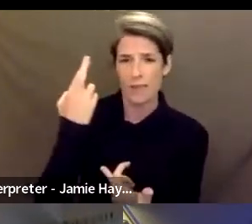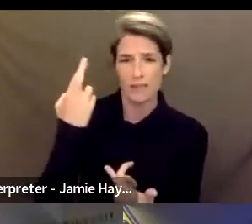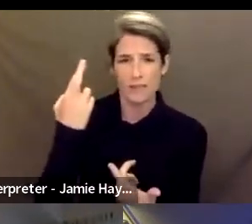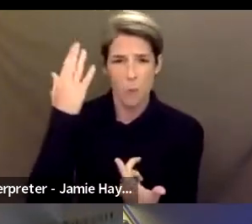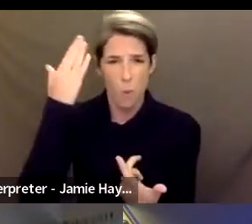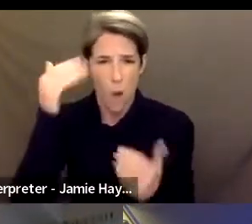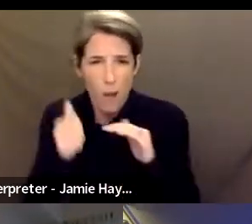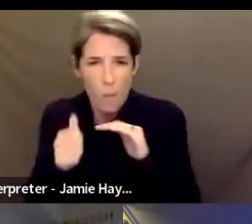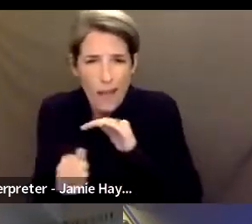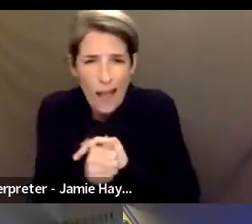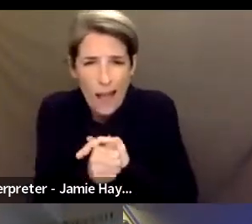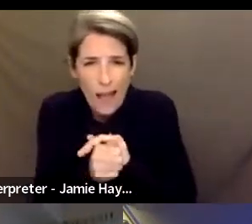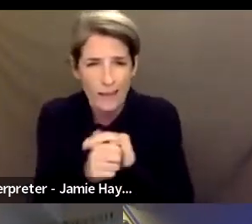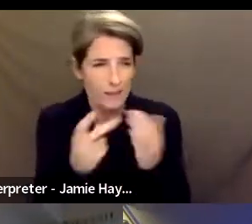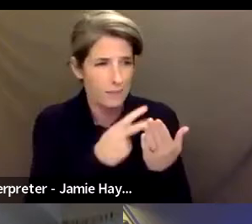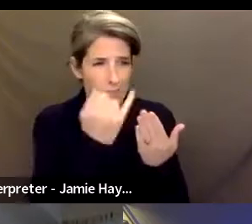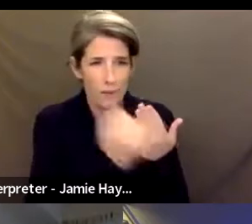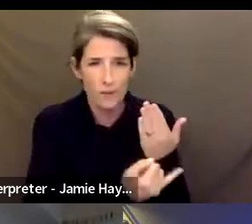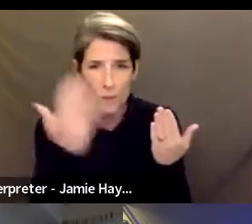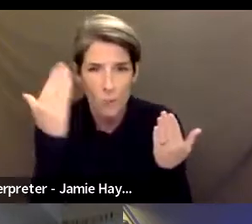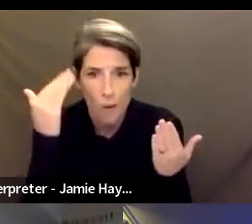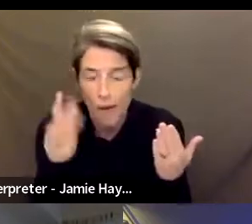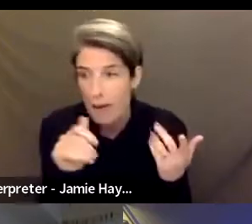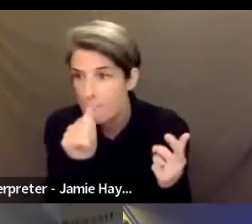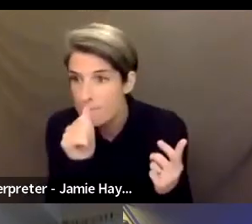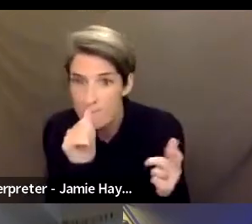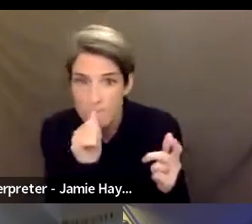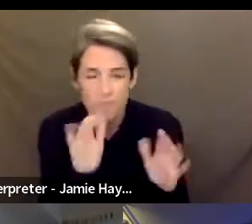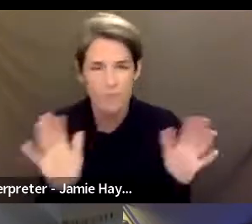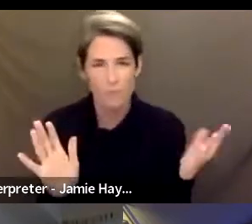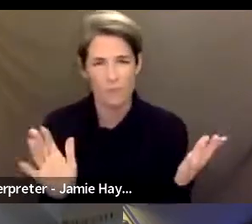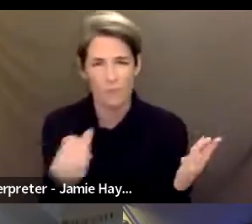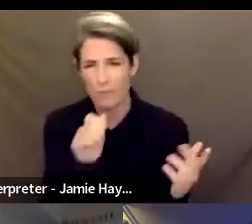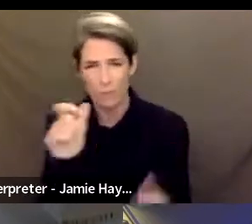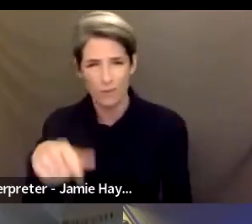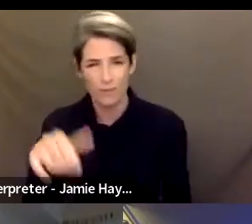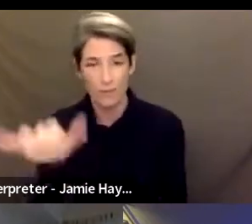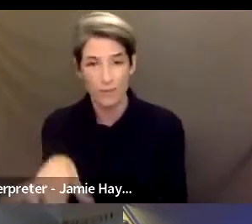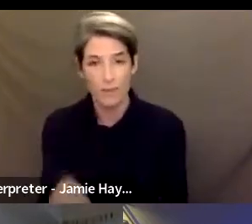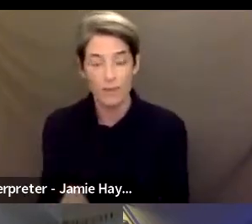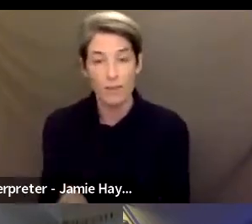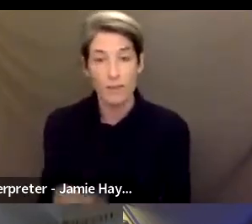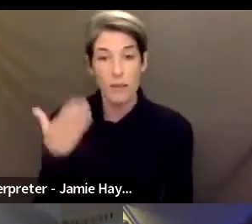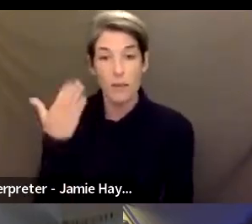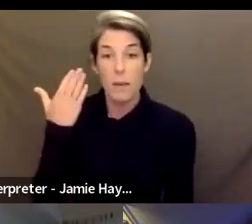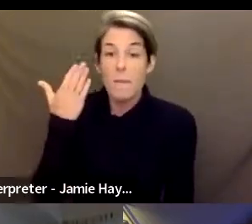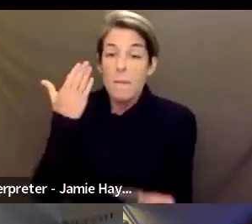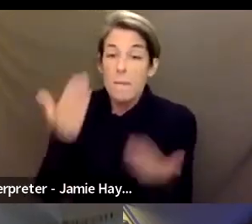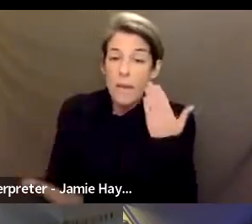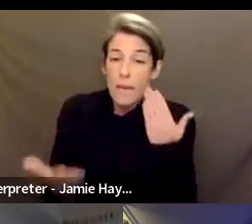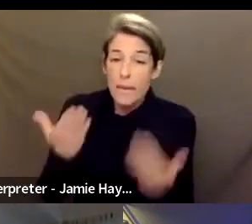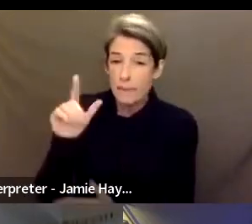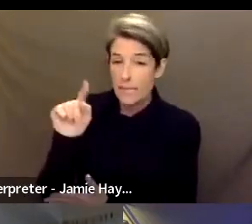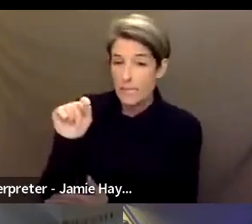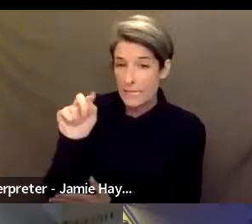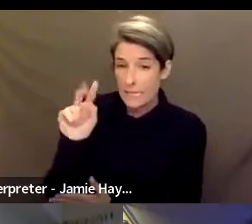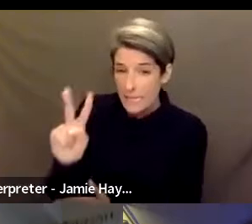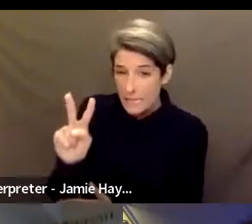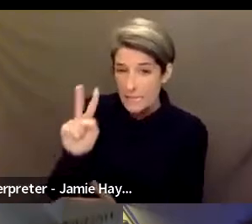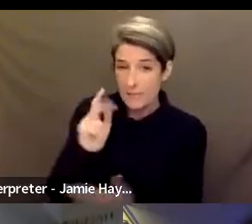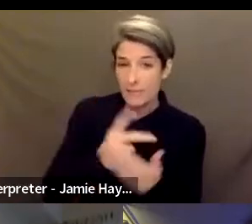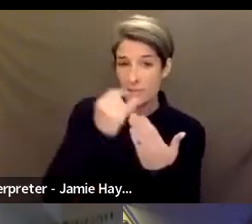what you're working on. There's absolutely no reason. Maybe TV, because you have to be so secretive,